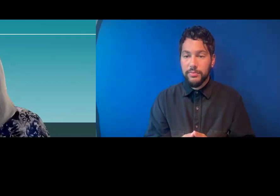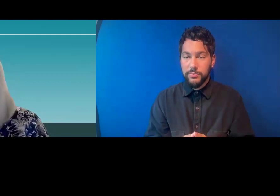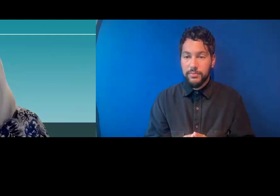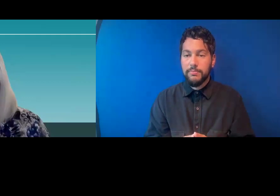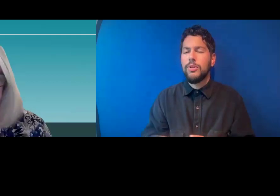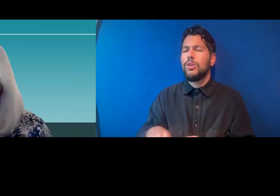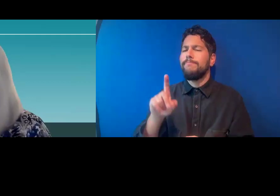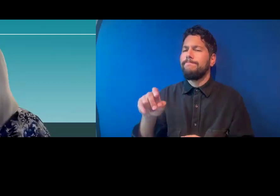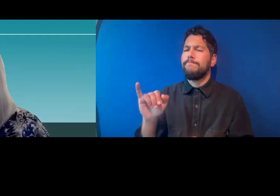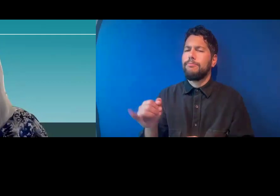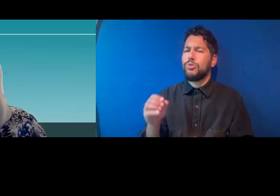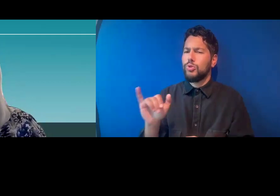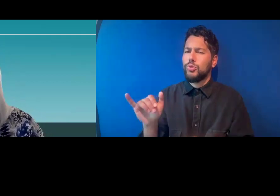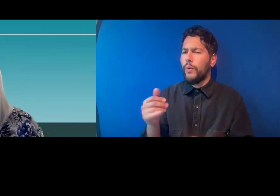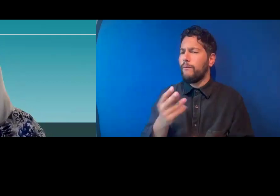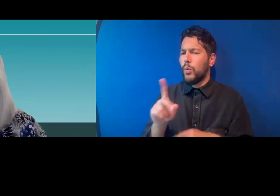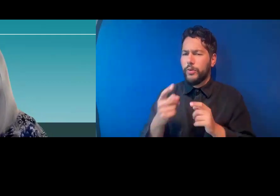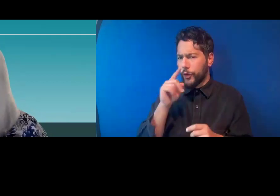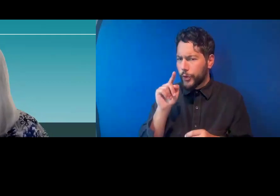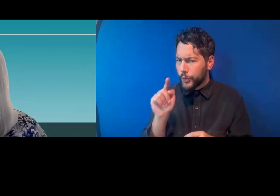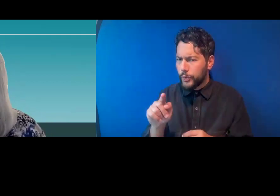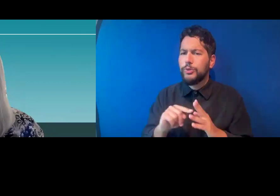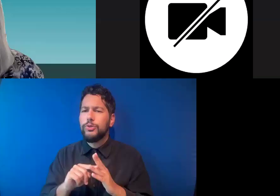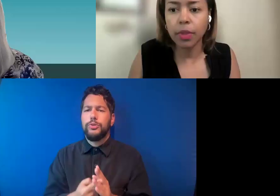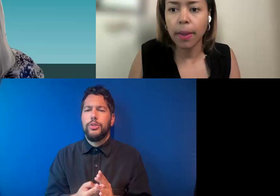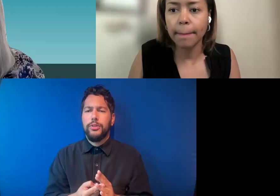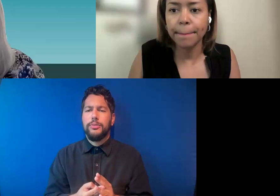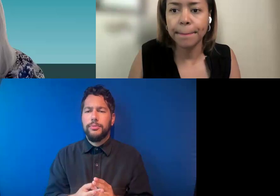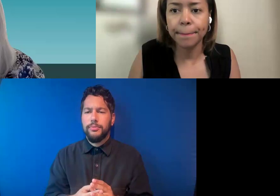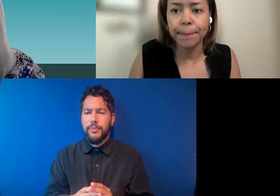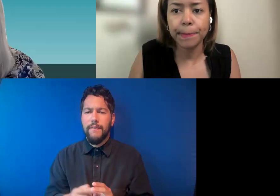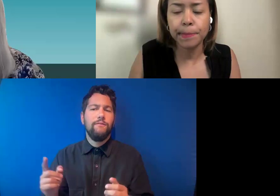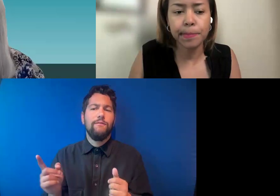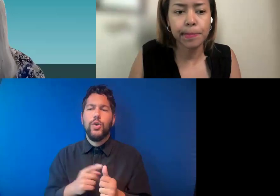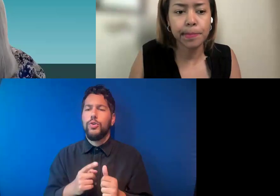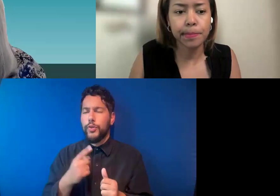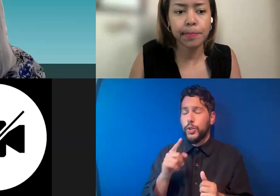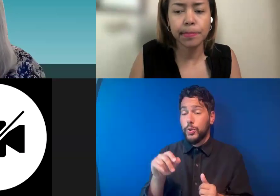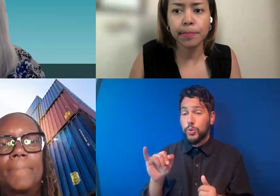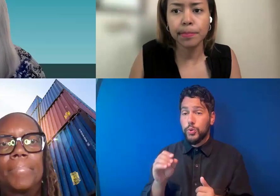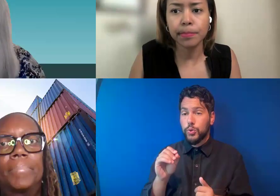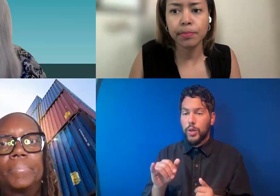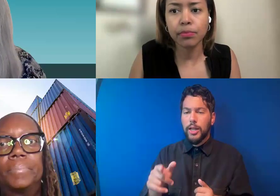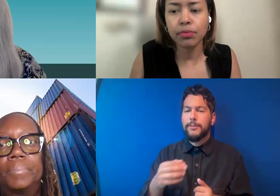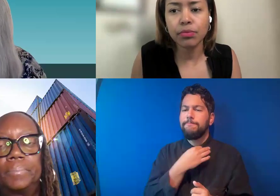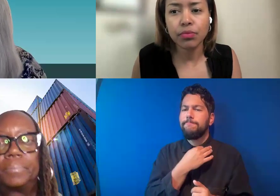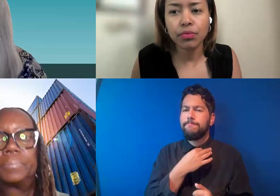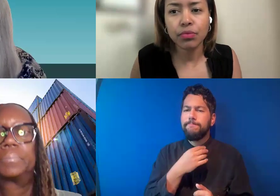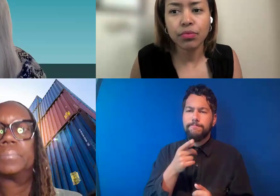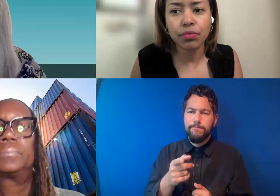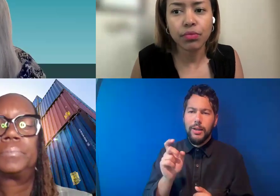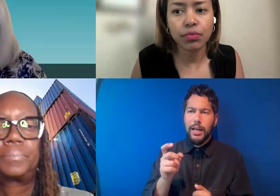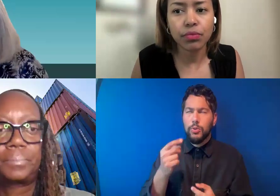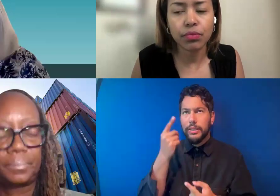But Joy, we have a couple for you to start with. The first one, Joy, is, did you have to take into account